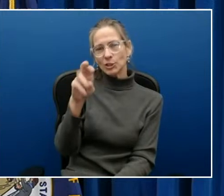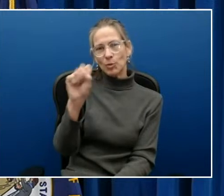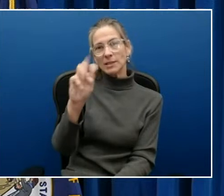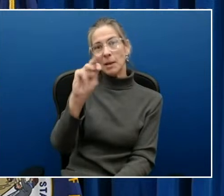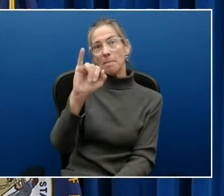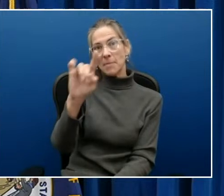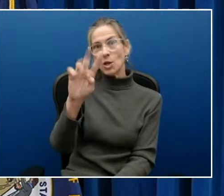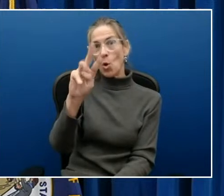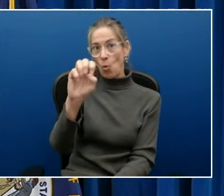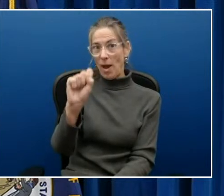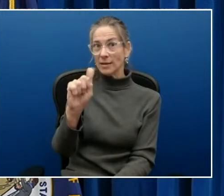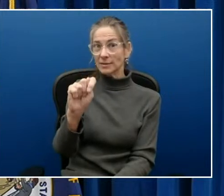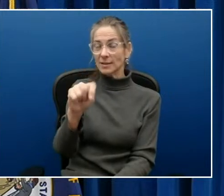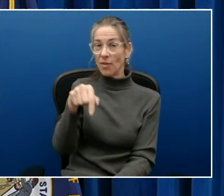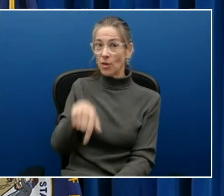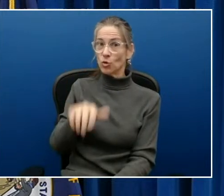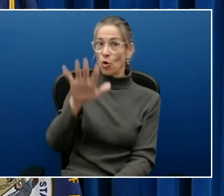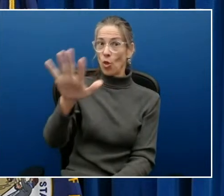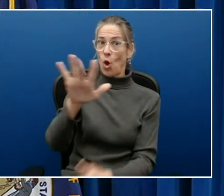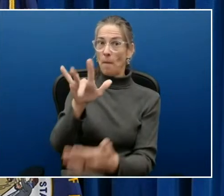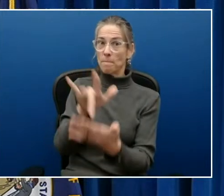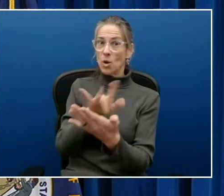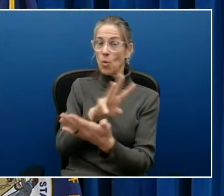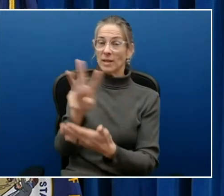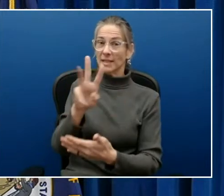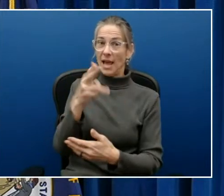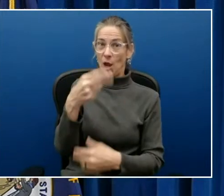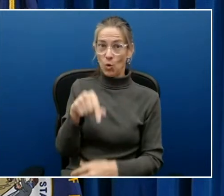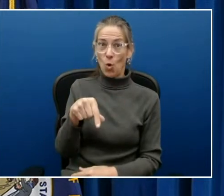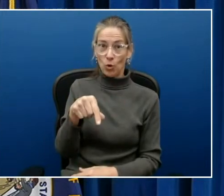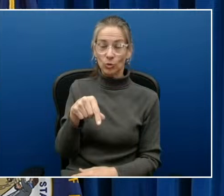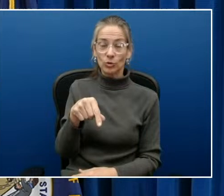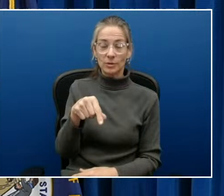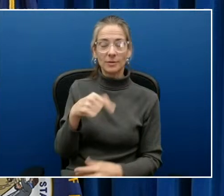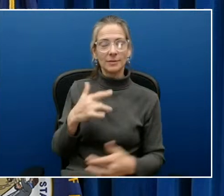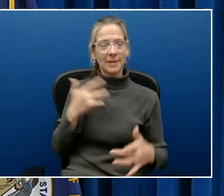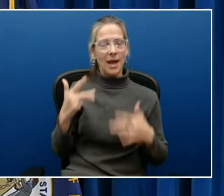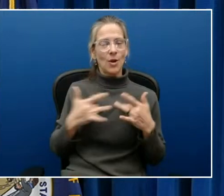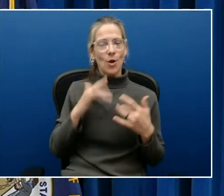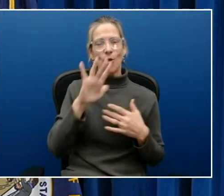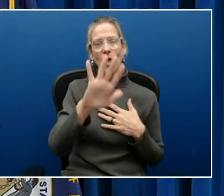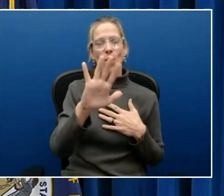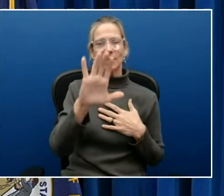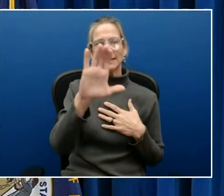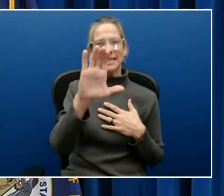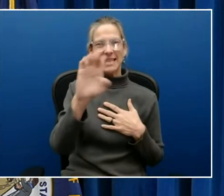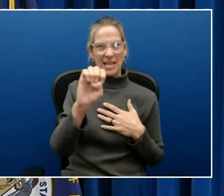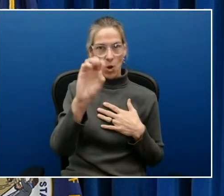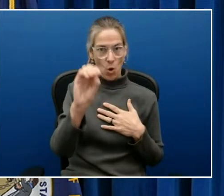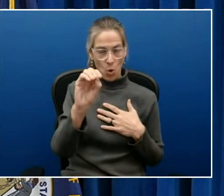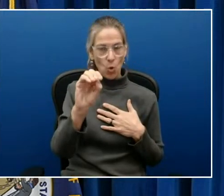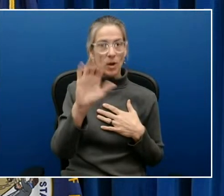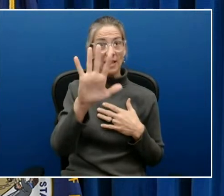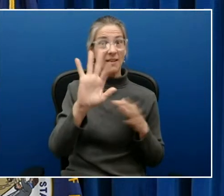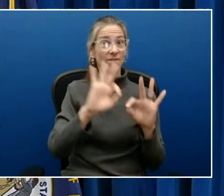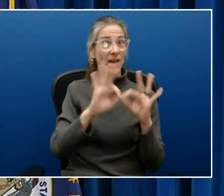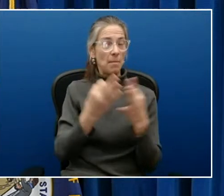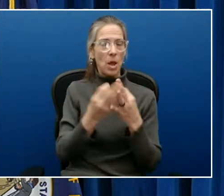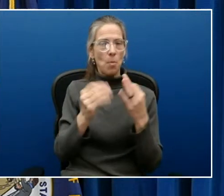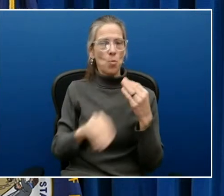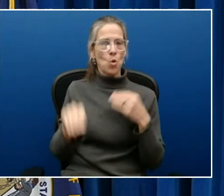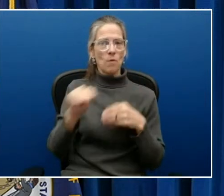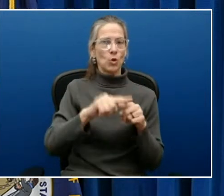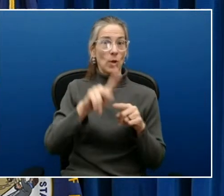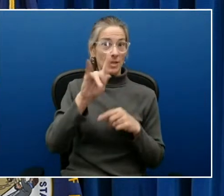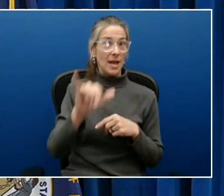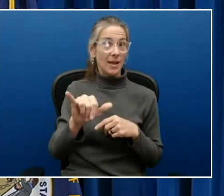their Midwest headquarters, and excited that their Midwest CEO moved his family to Kentucky, truly